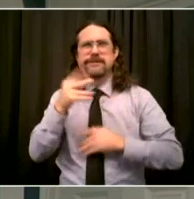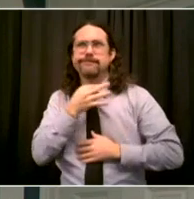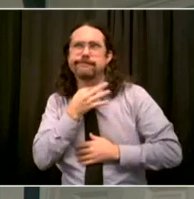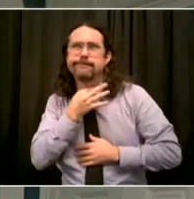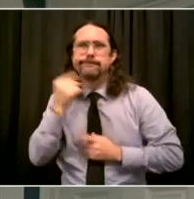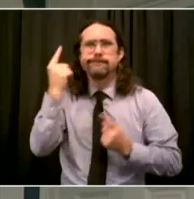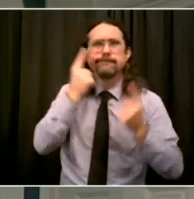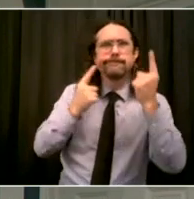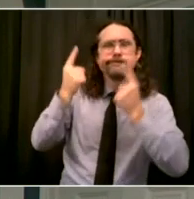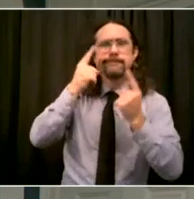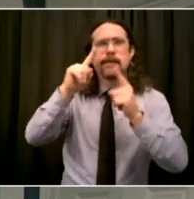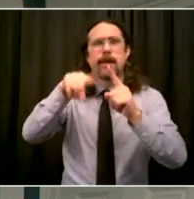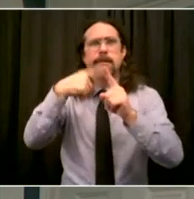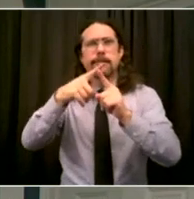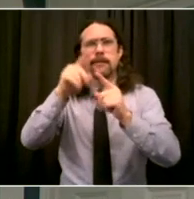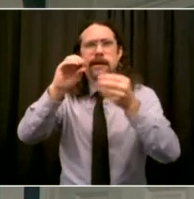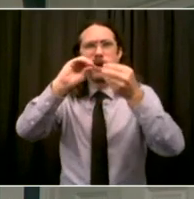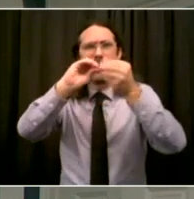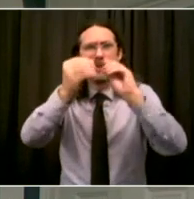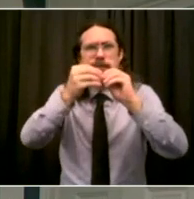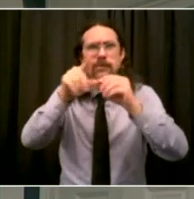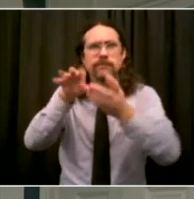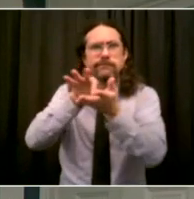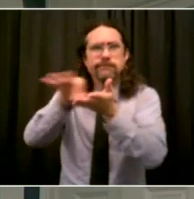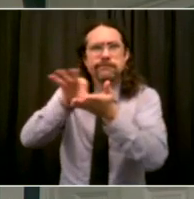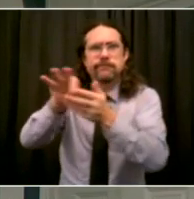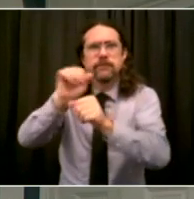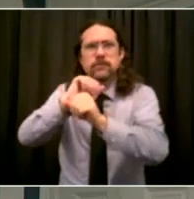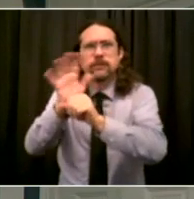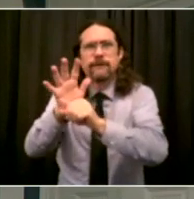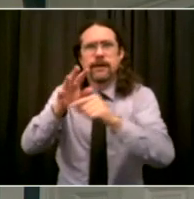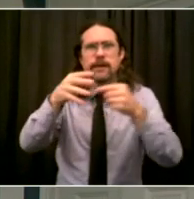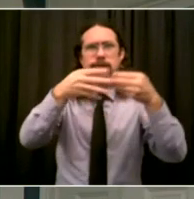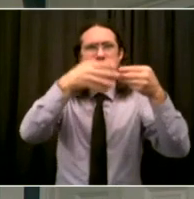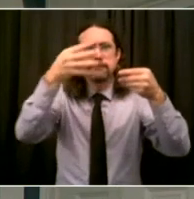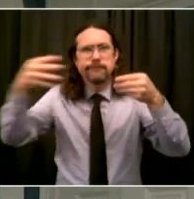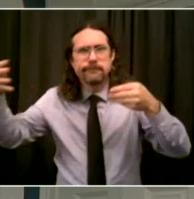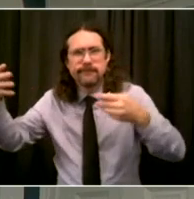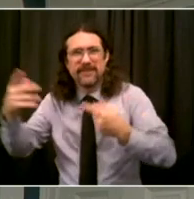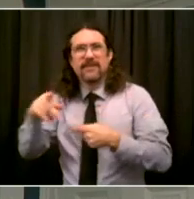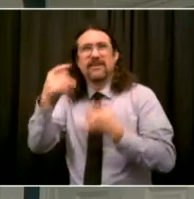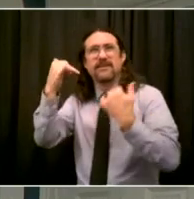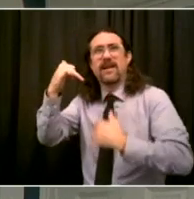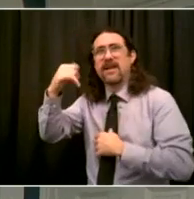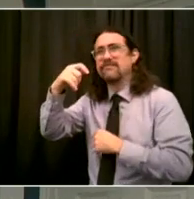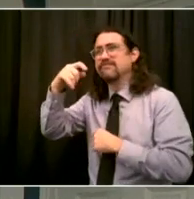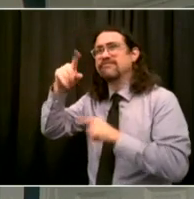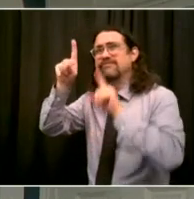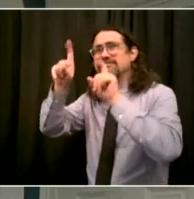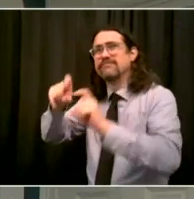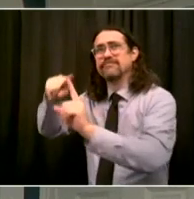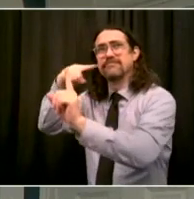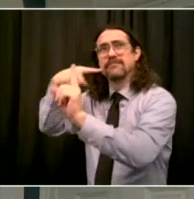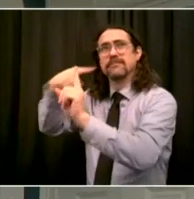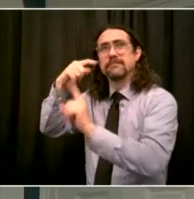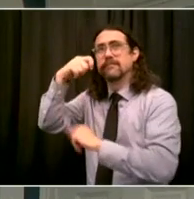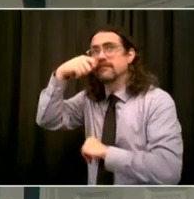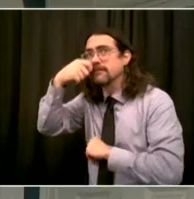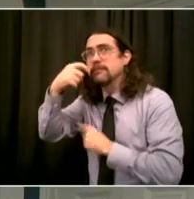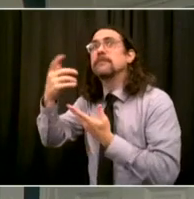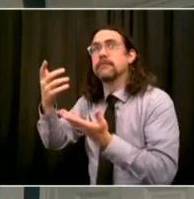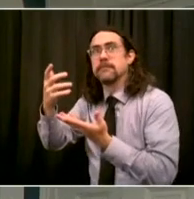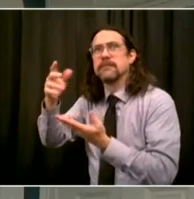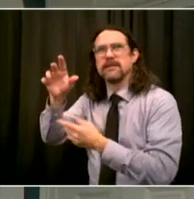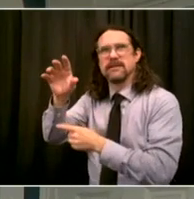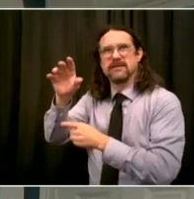contact tracing has determined at all that the uptick is related to indoor dining. Where are these cases coming from, and what